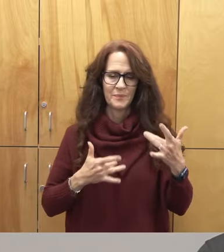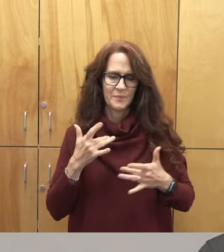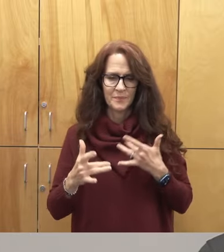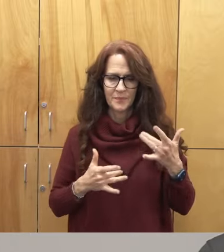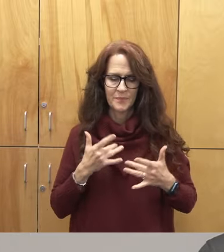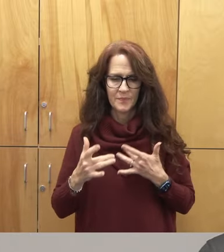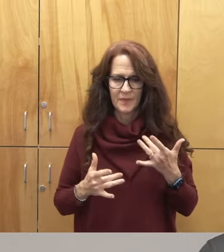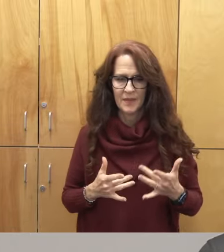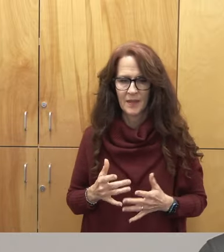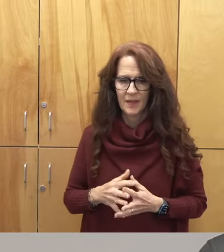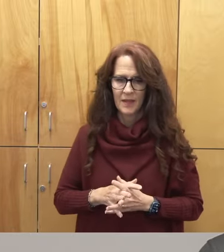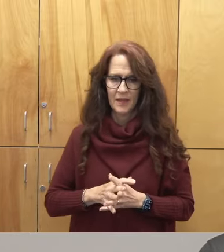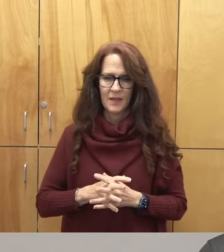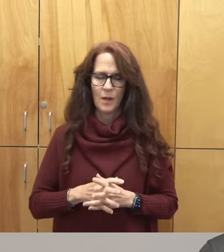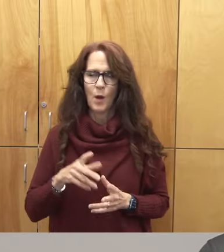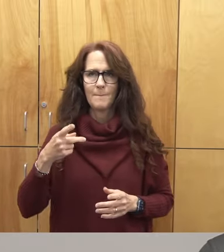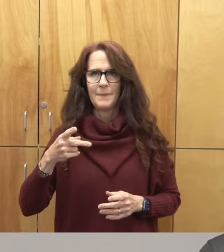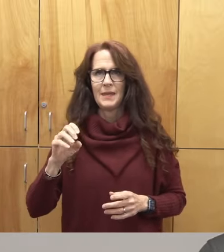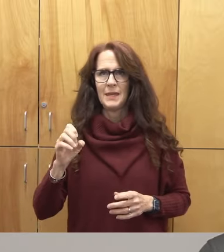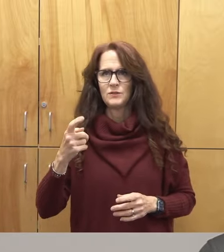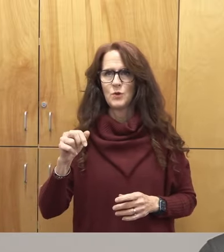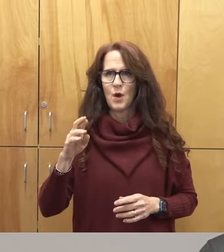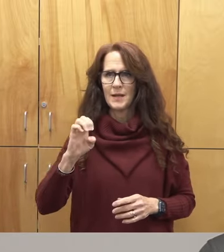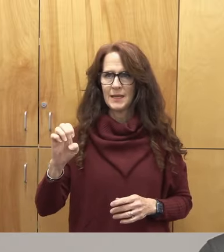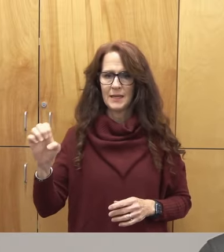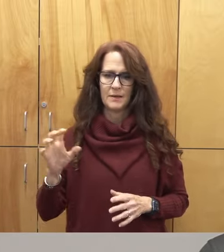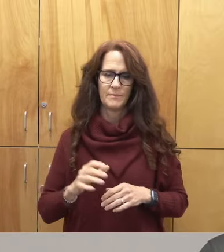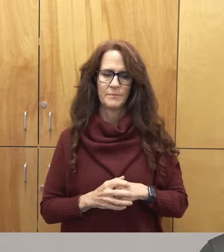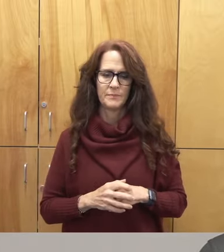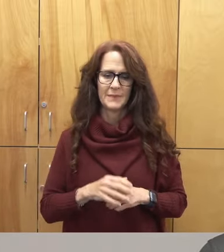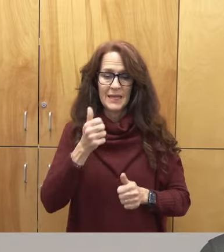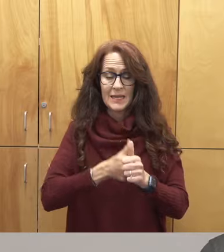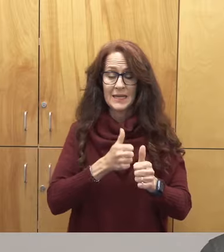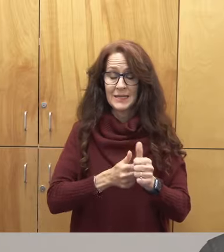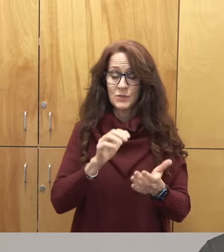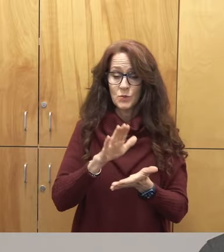that event was that, you know, each of our schools